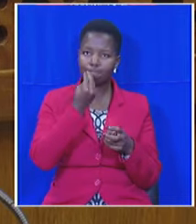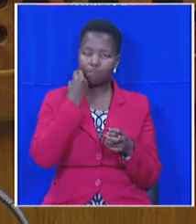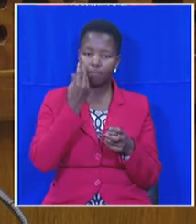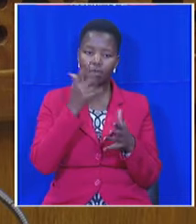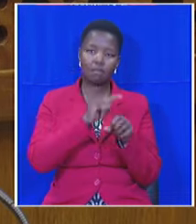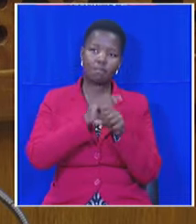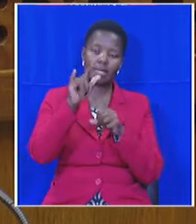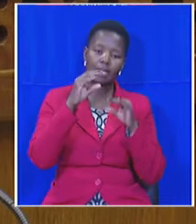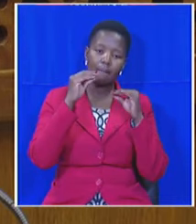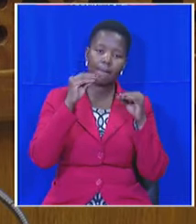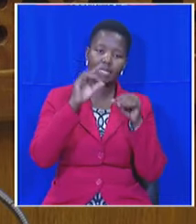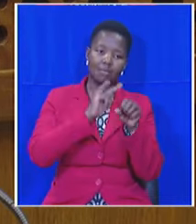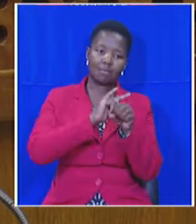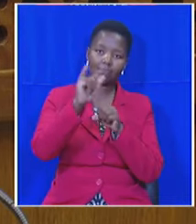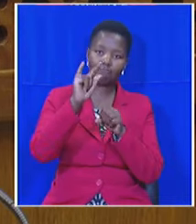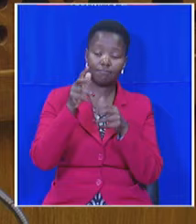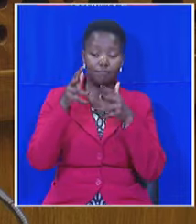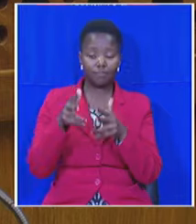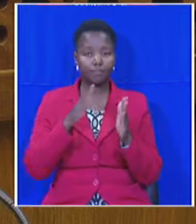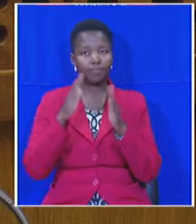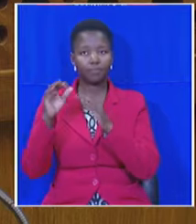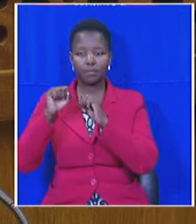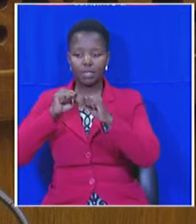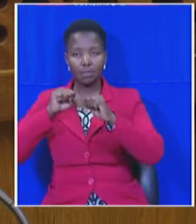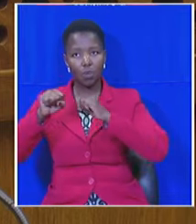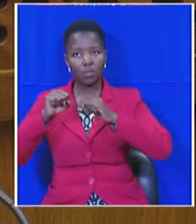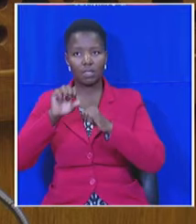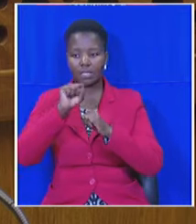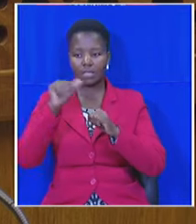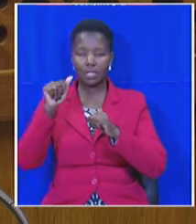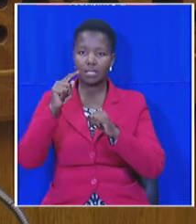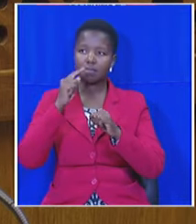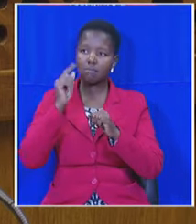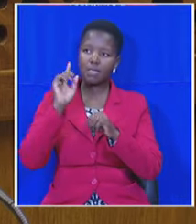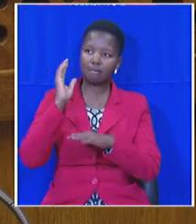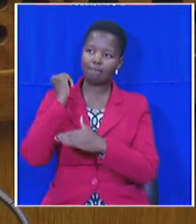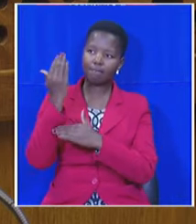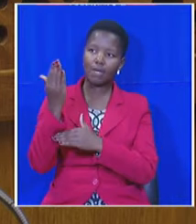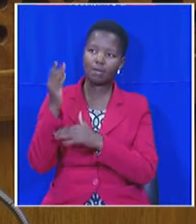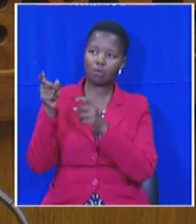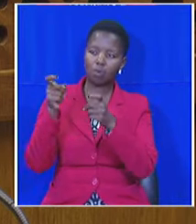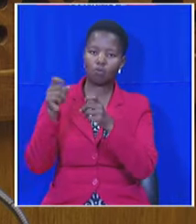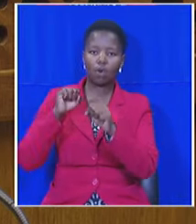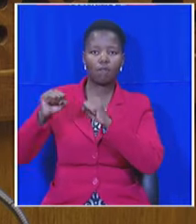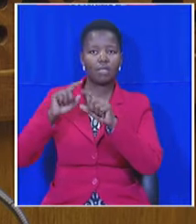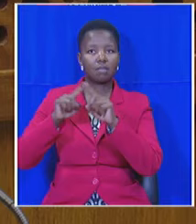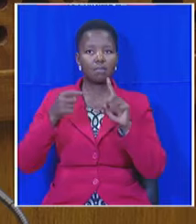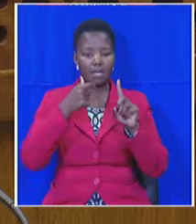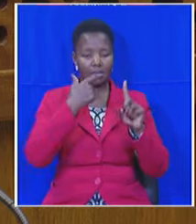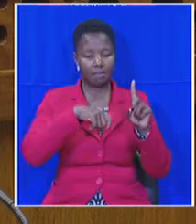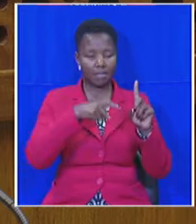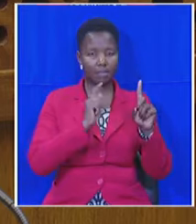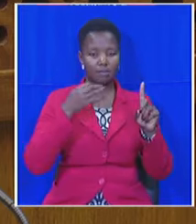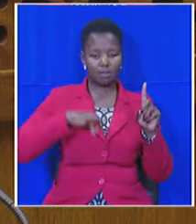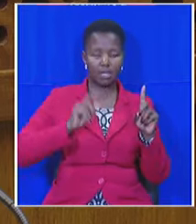flights. We will start supporting this budget when Boxing South Africa stops sanctioning fights while boxers' purse monies haven't been